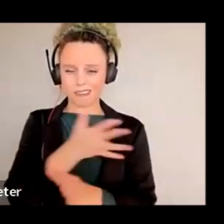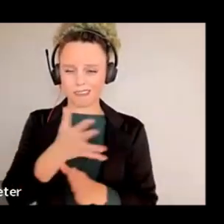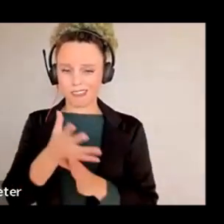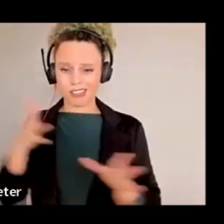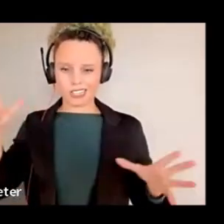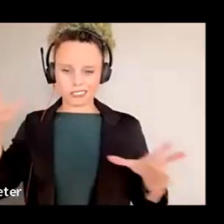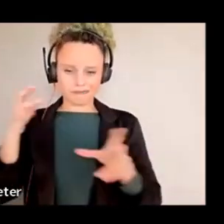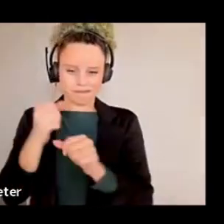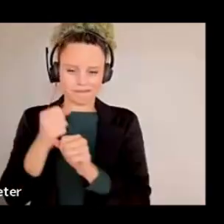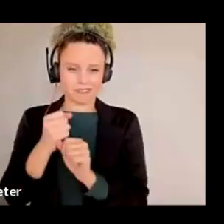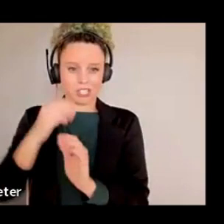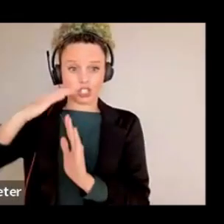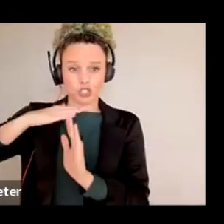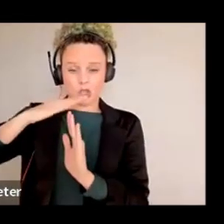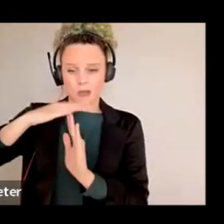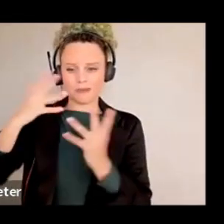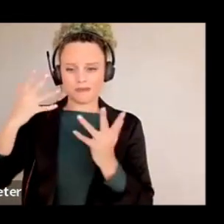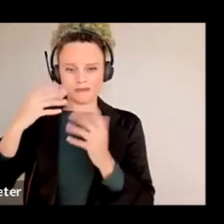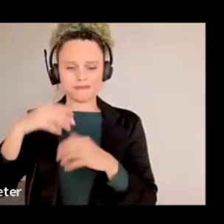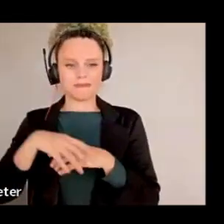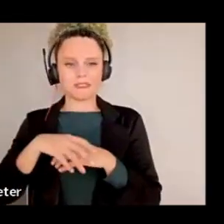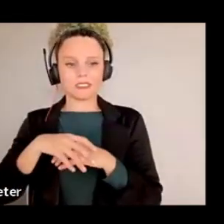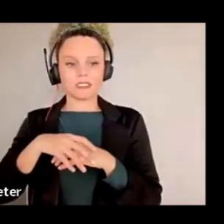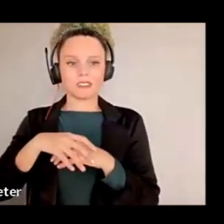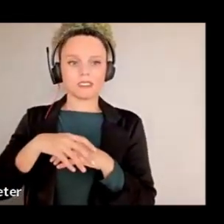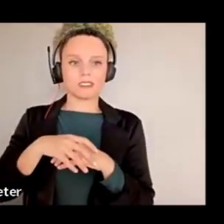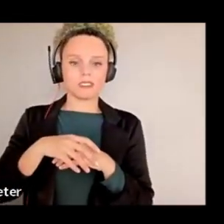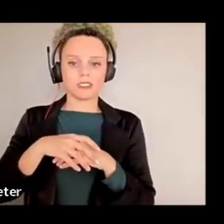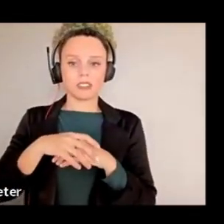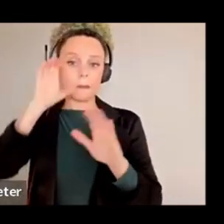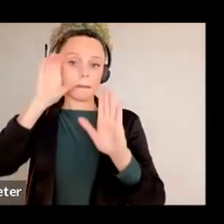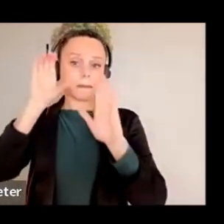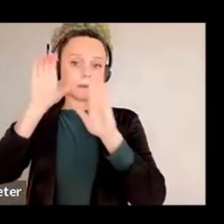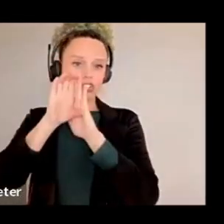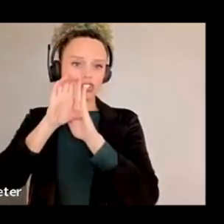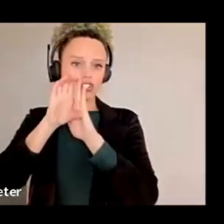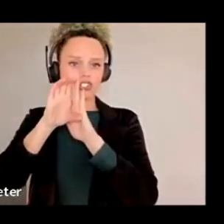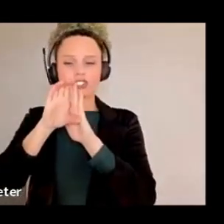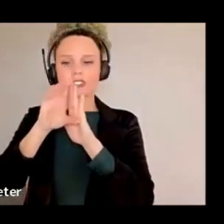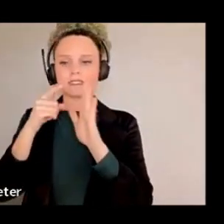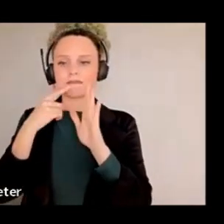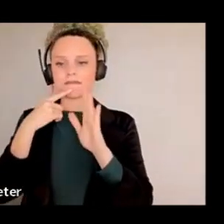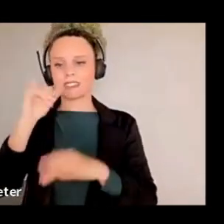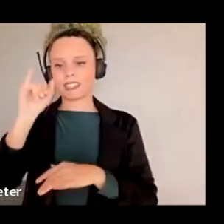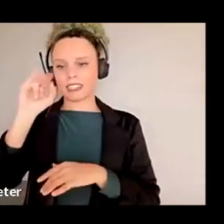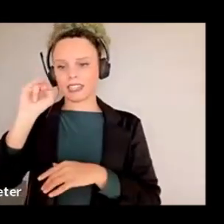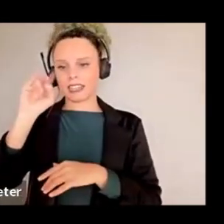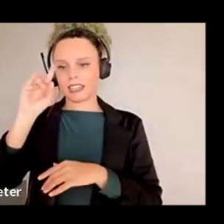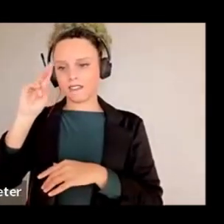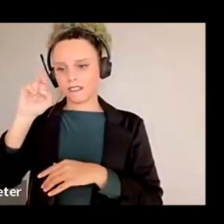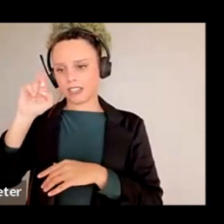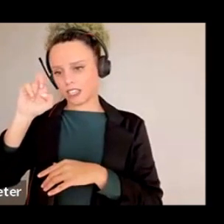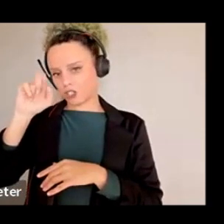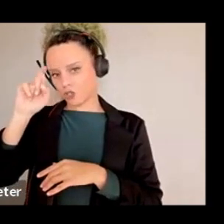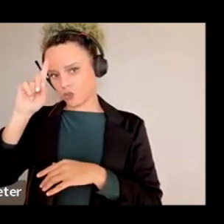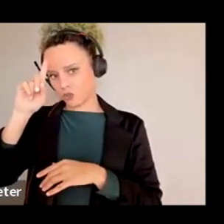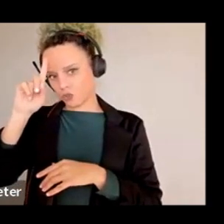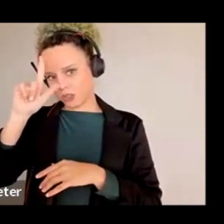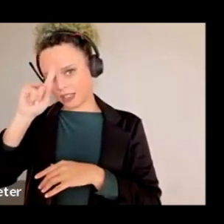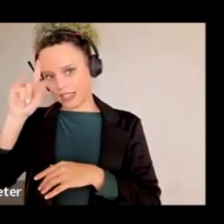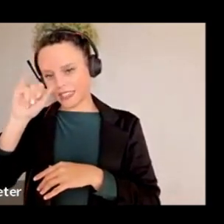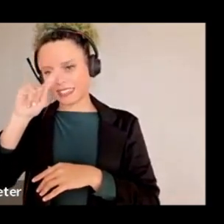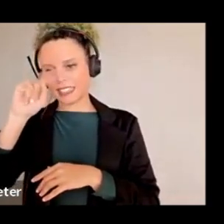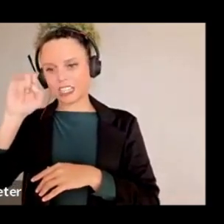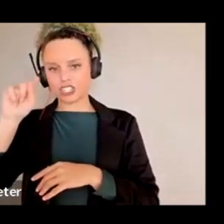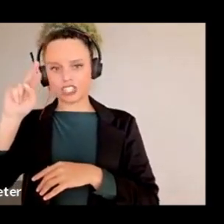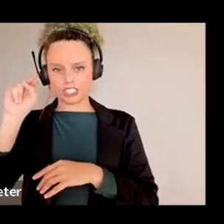kind of a summarization I have on this slide, a triangle pyramid type picture. On the top is an infographic of